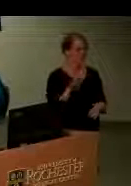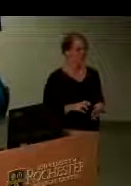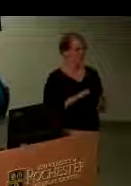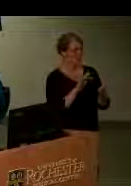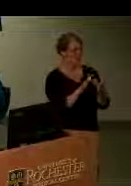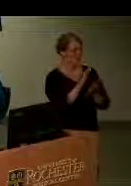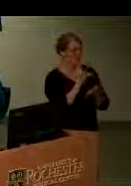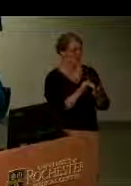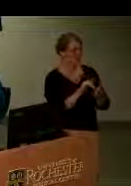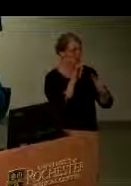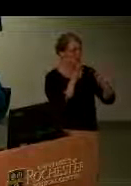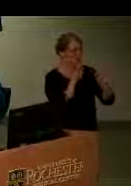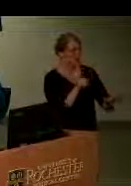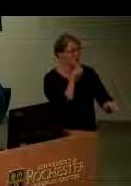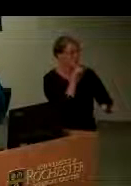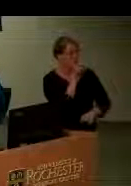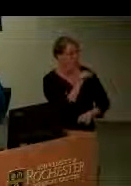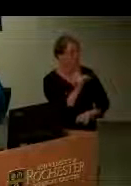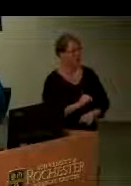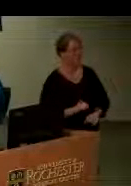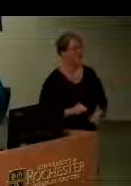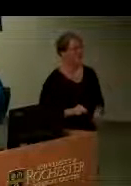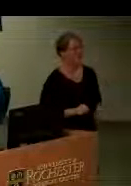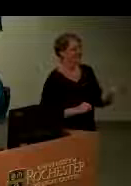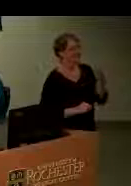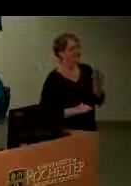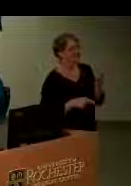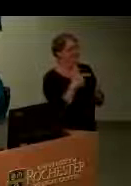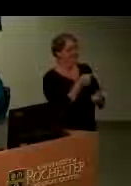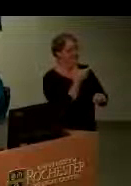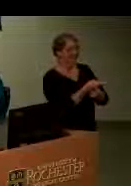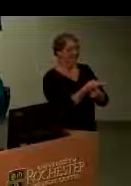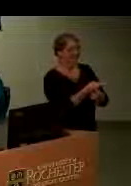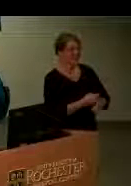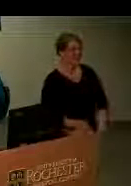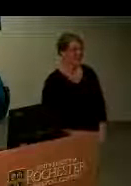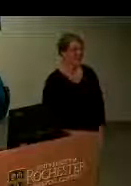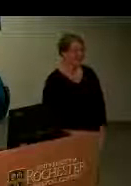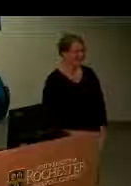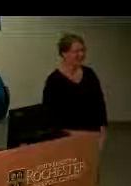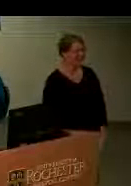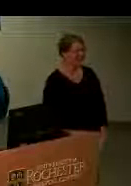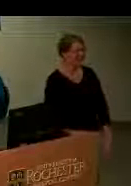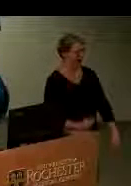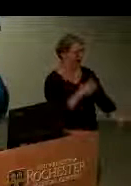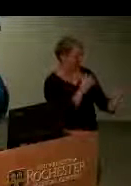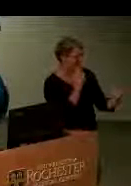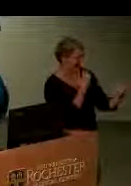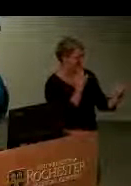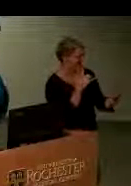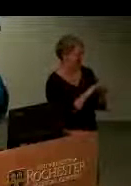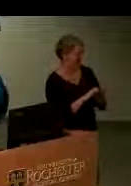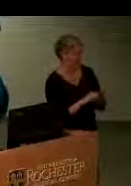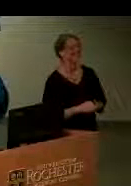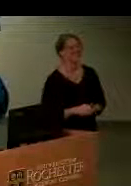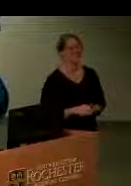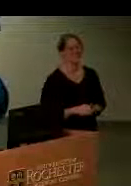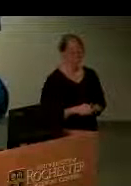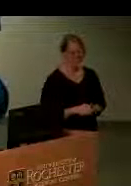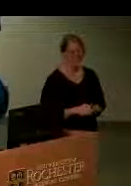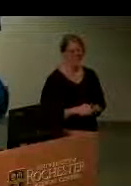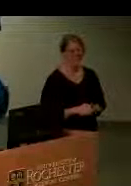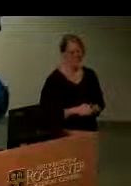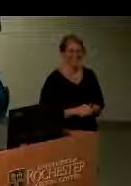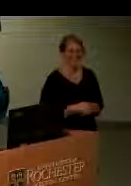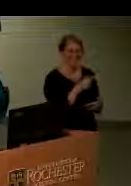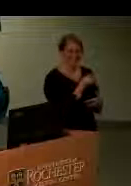you'll love it. And he was right. And I thank you for that. He then